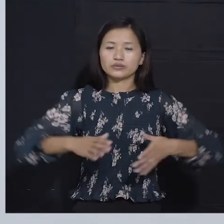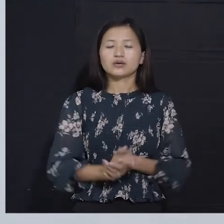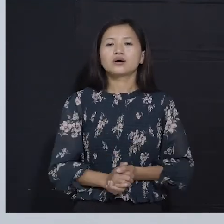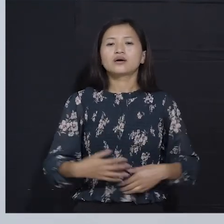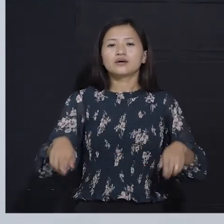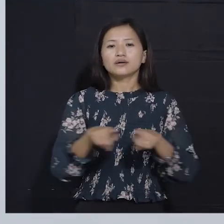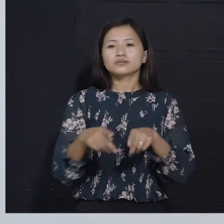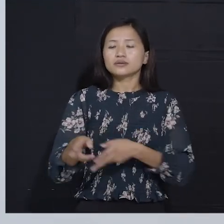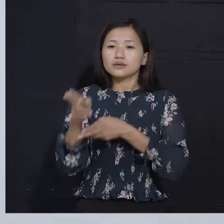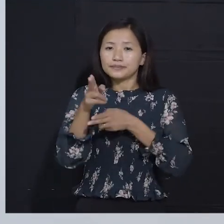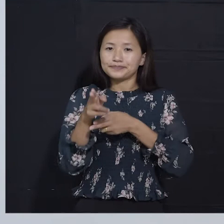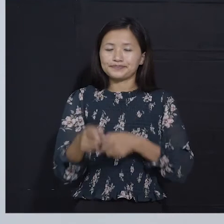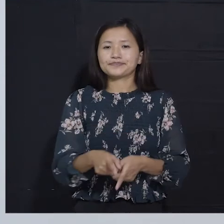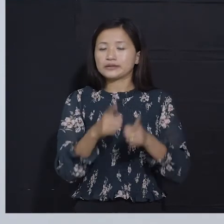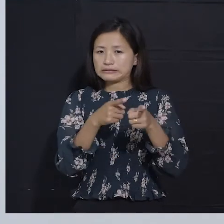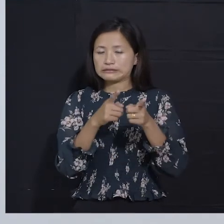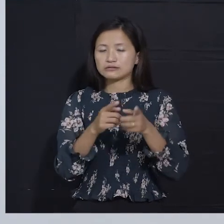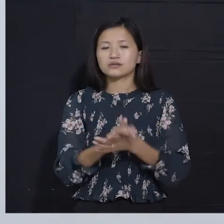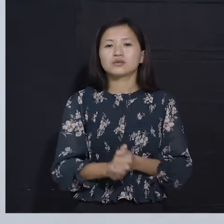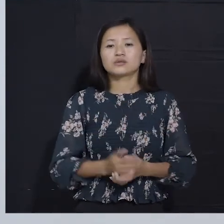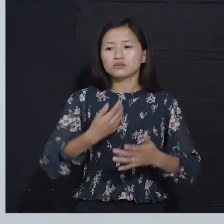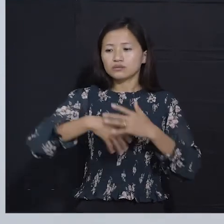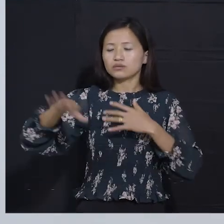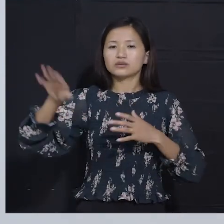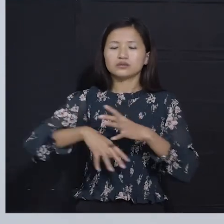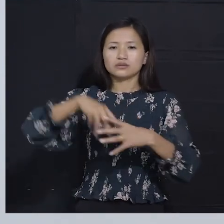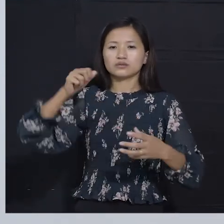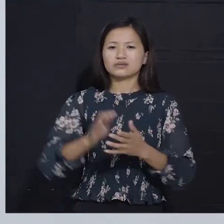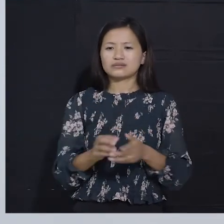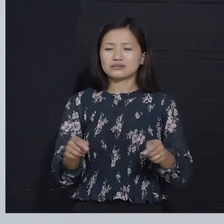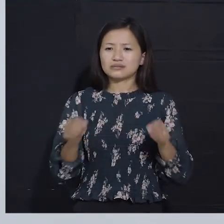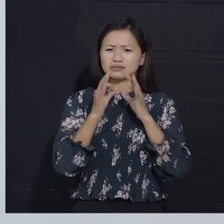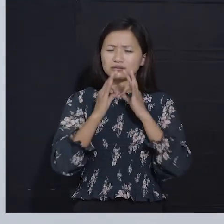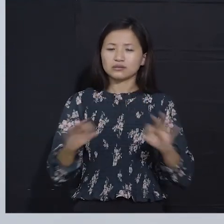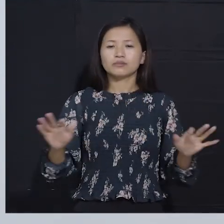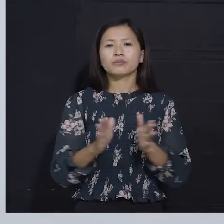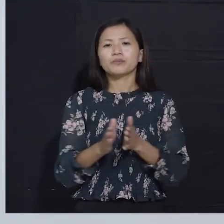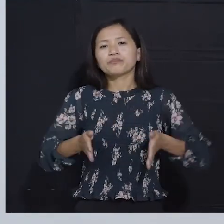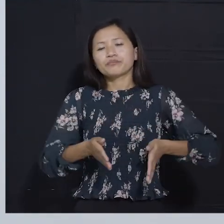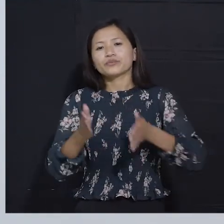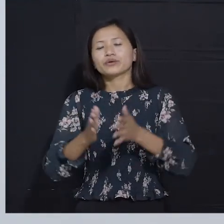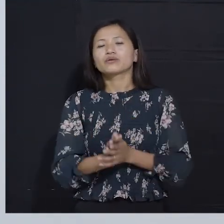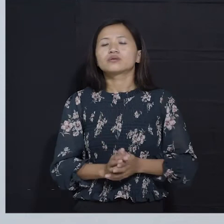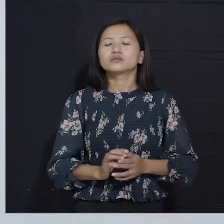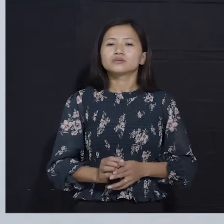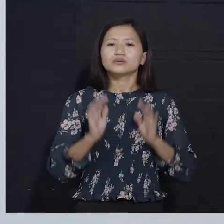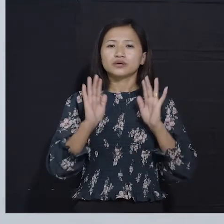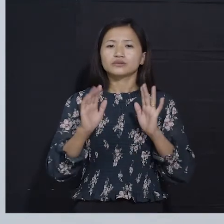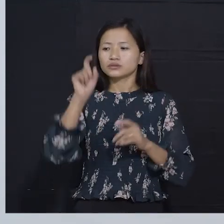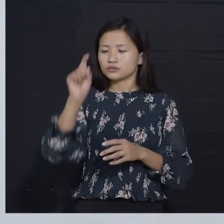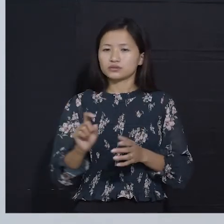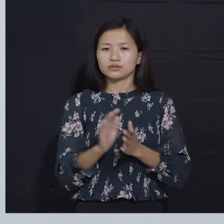hunter, you know that they will not just be going out with a very simple weapon, because you need to have a second